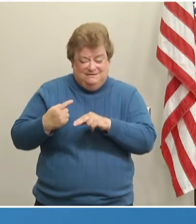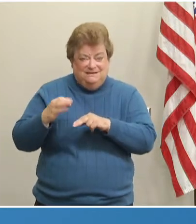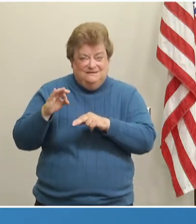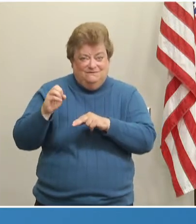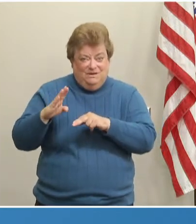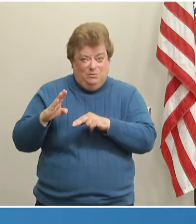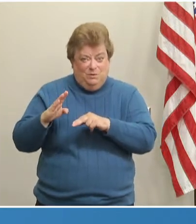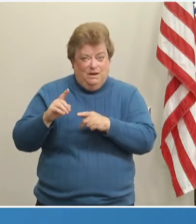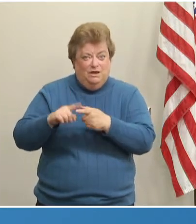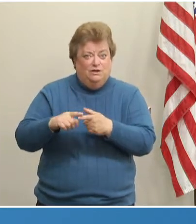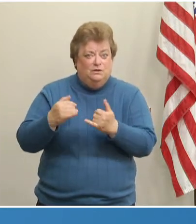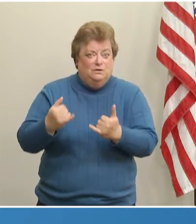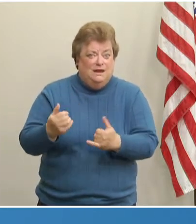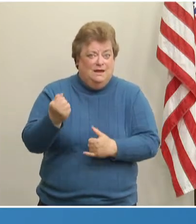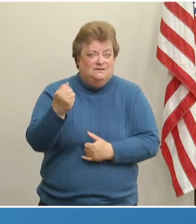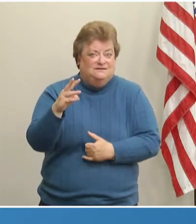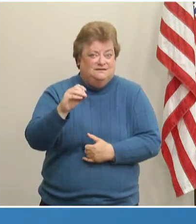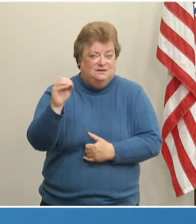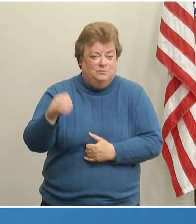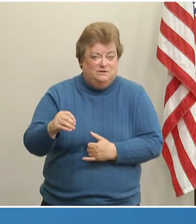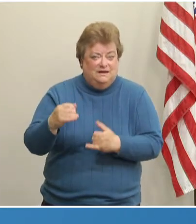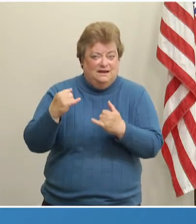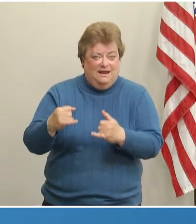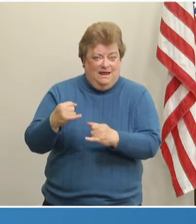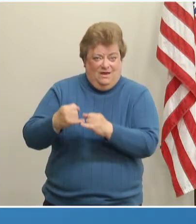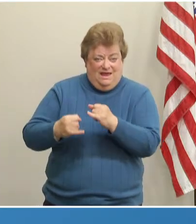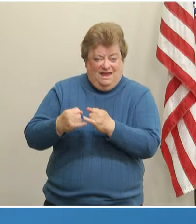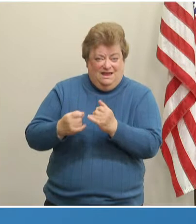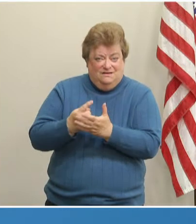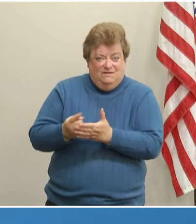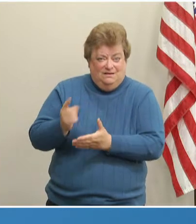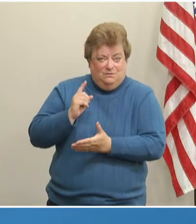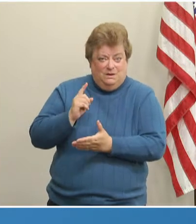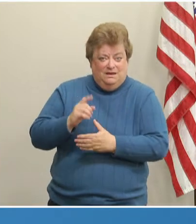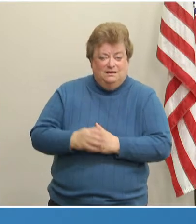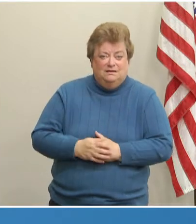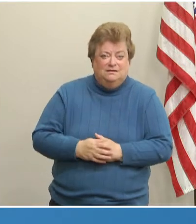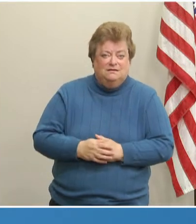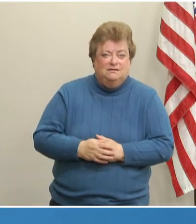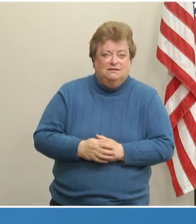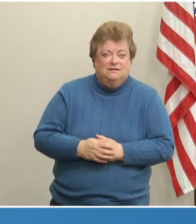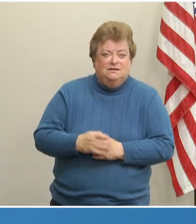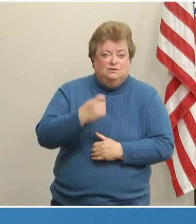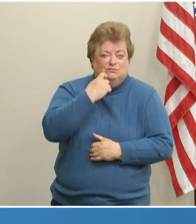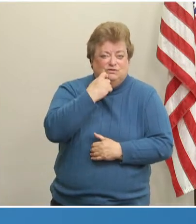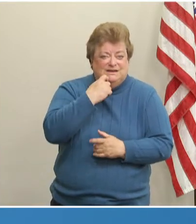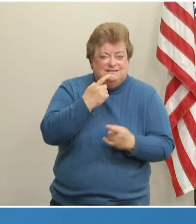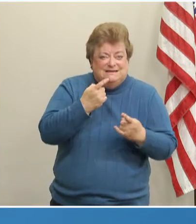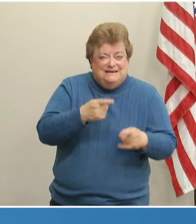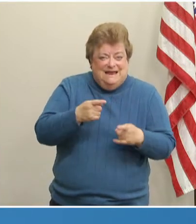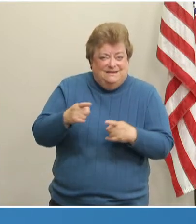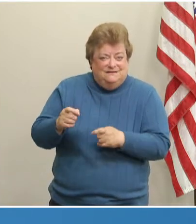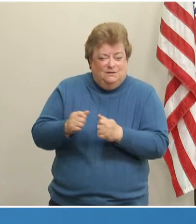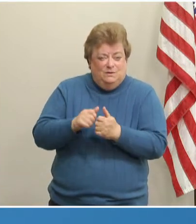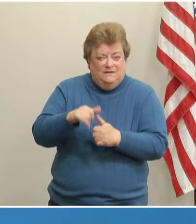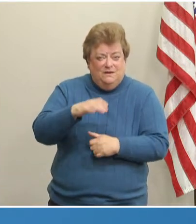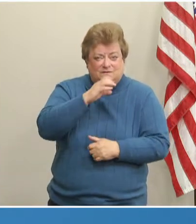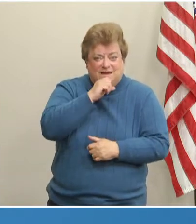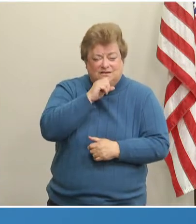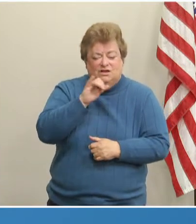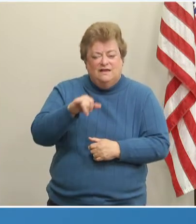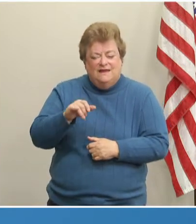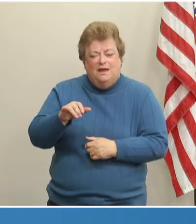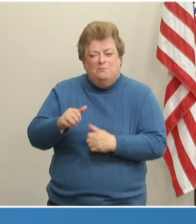February to about 16% at the end of last week. Most of the recent cases in that age group are 17